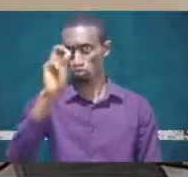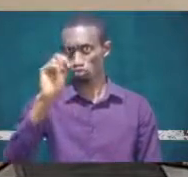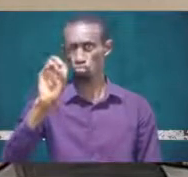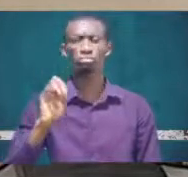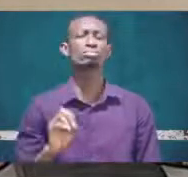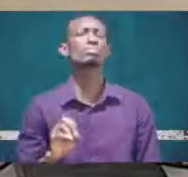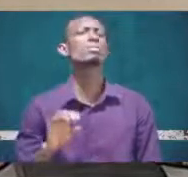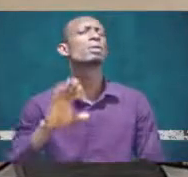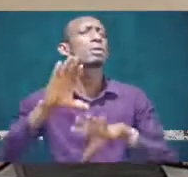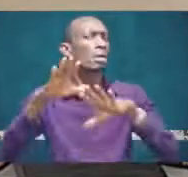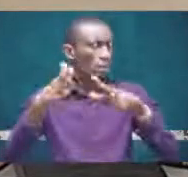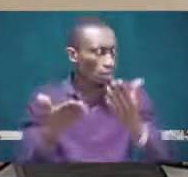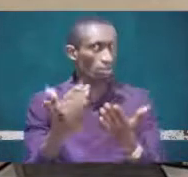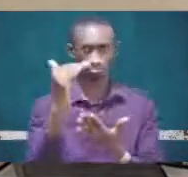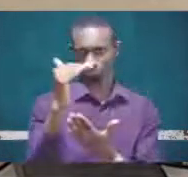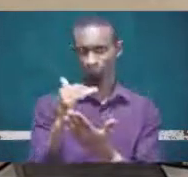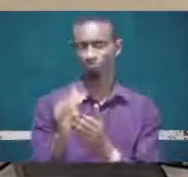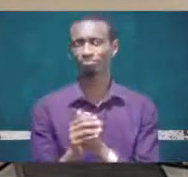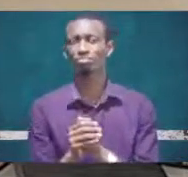protection,